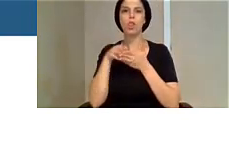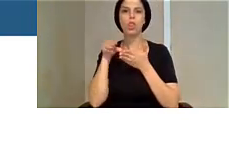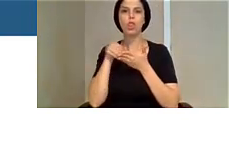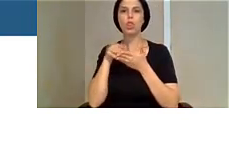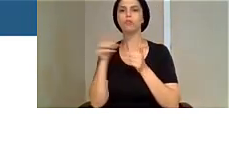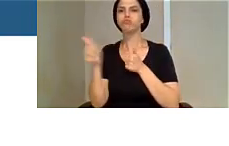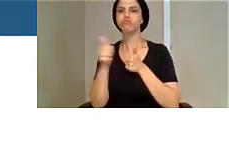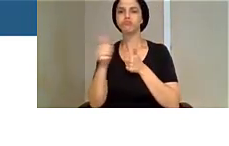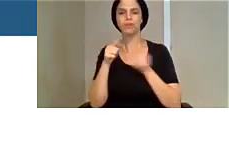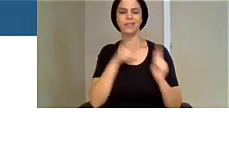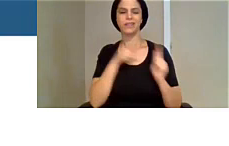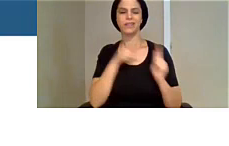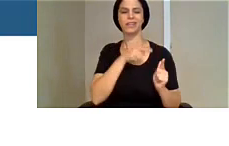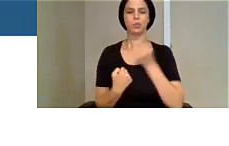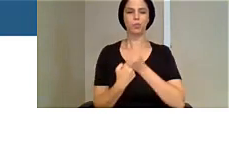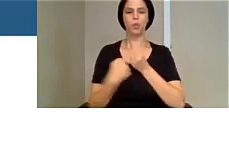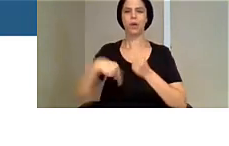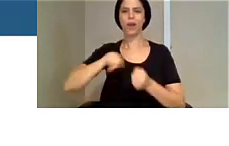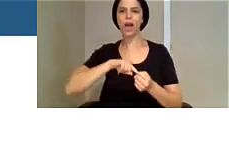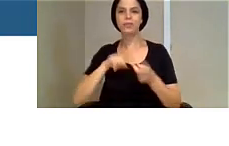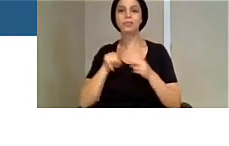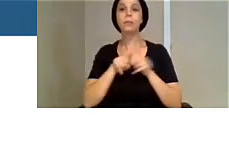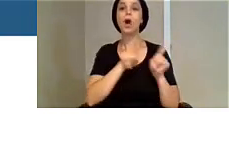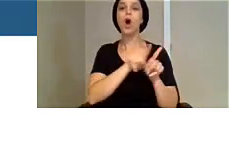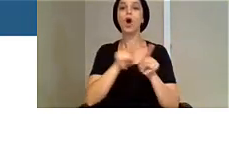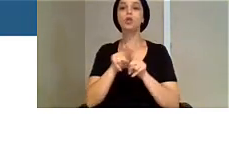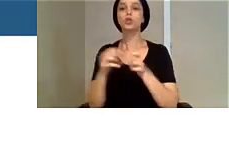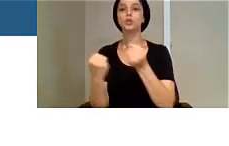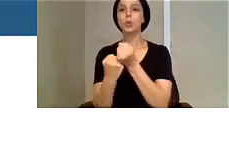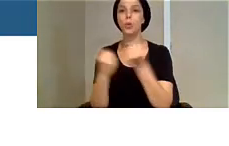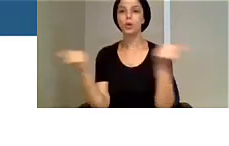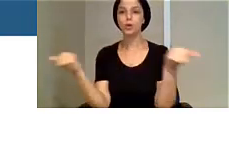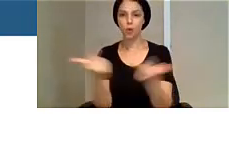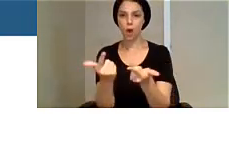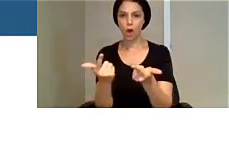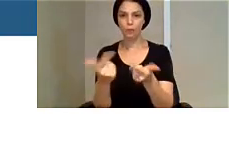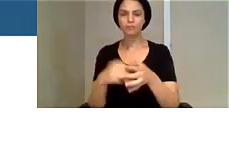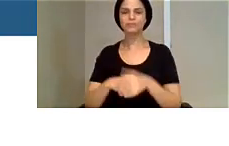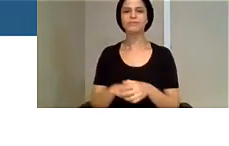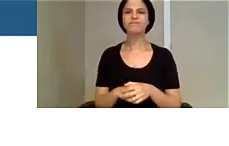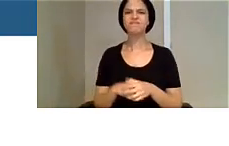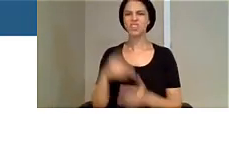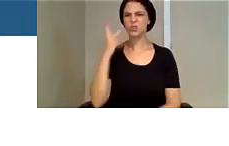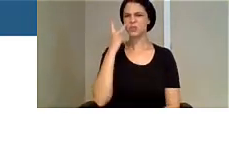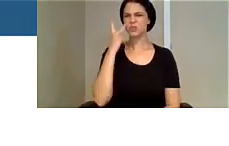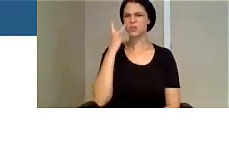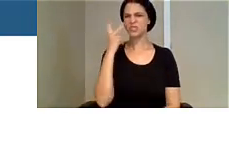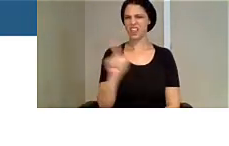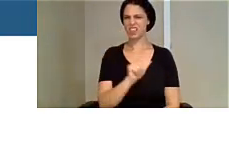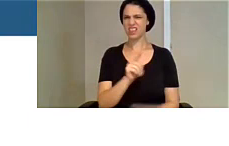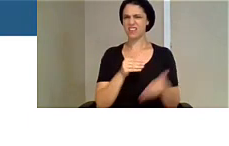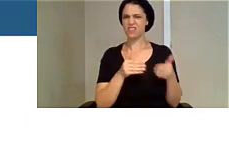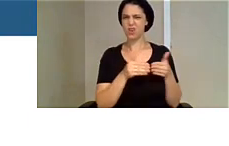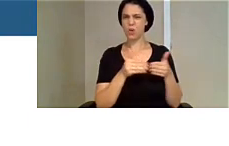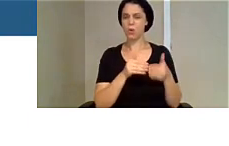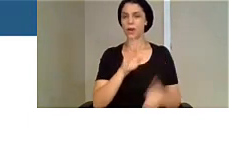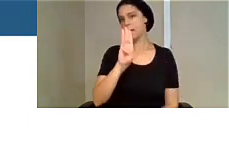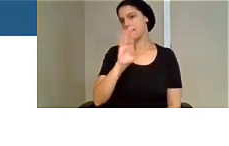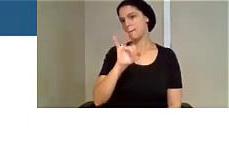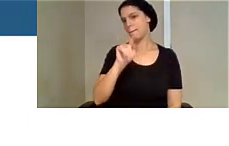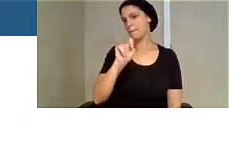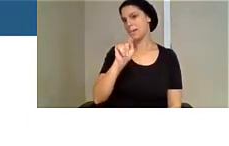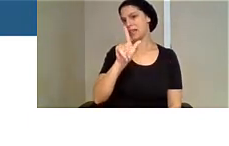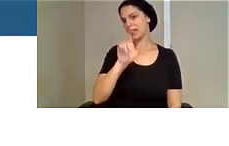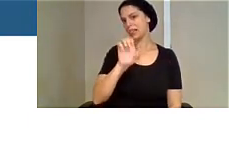he's here to support us and to support you as well. Bottom left-hand corner, you can see the bit.ly address for